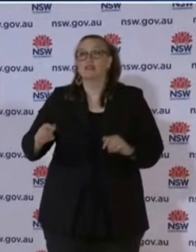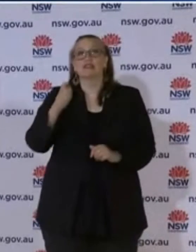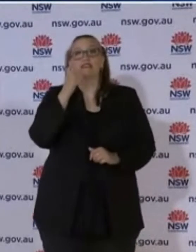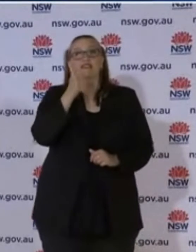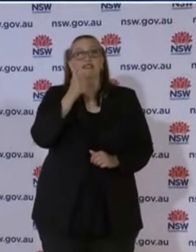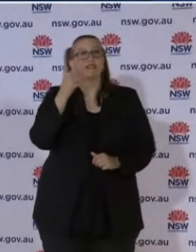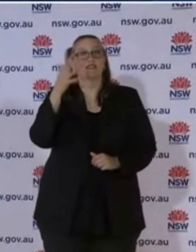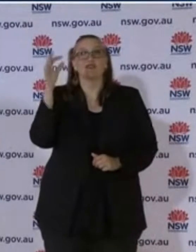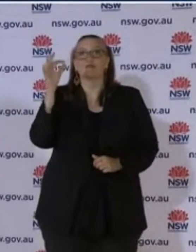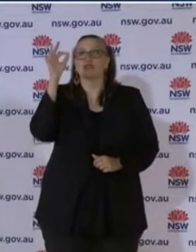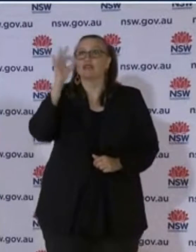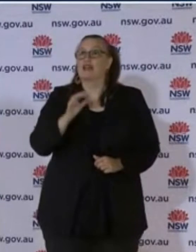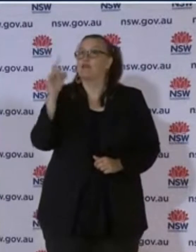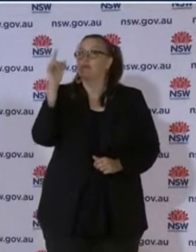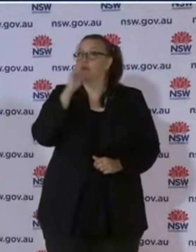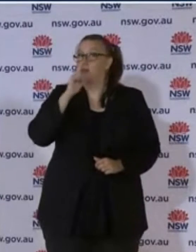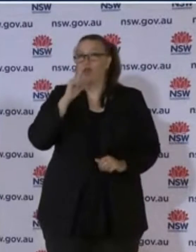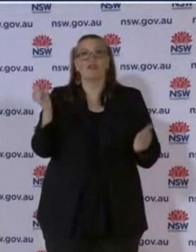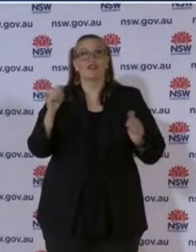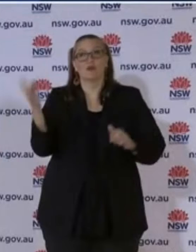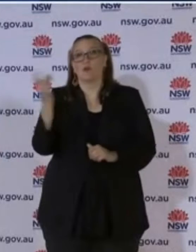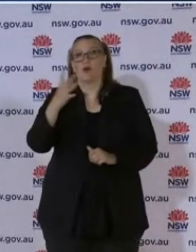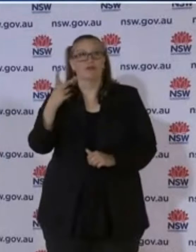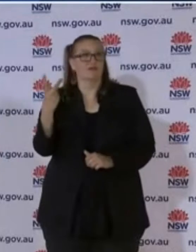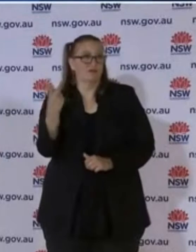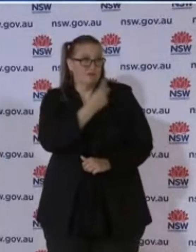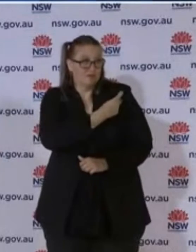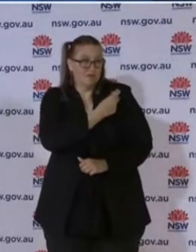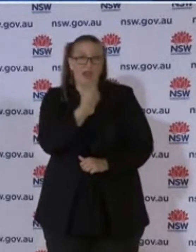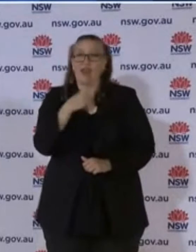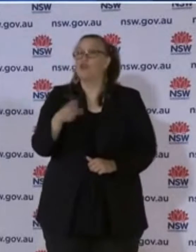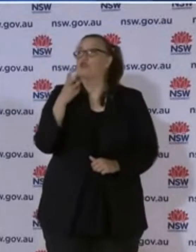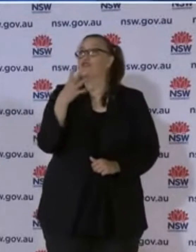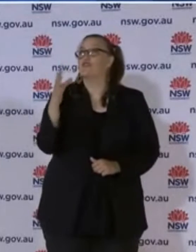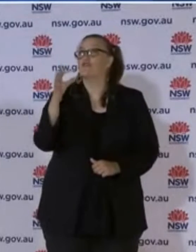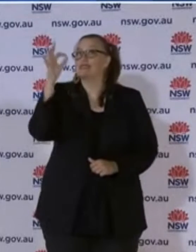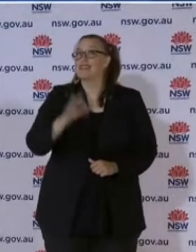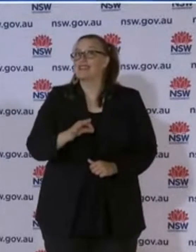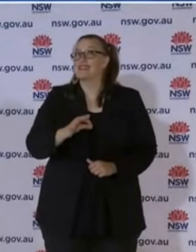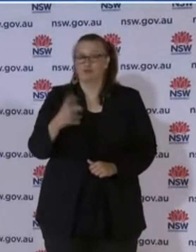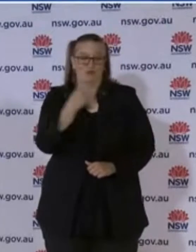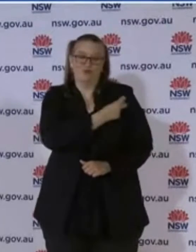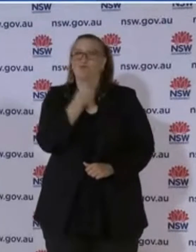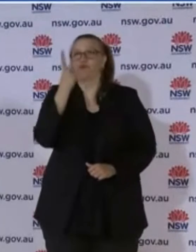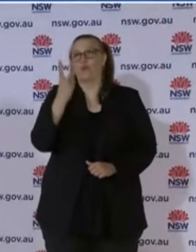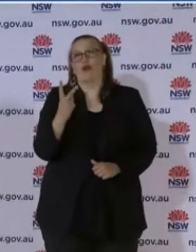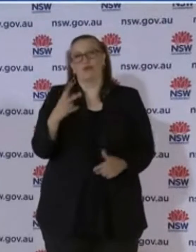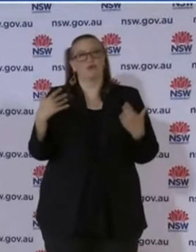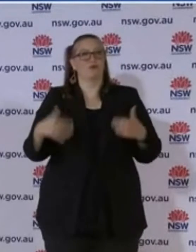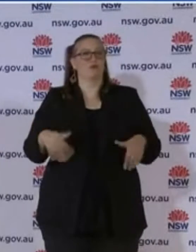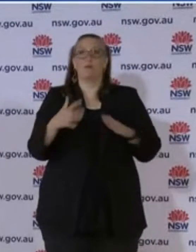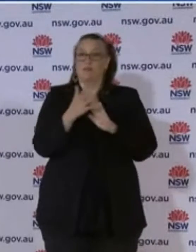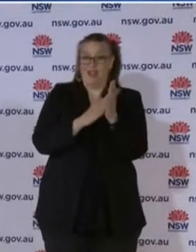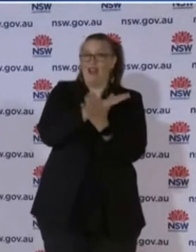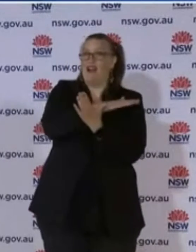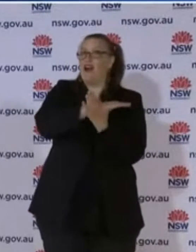dose and 35% of our population is fully vaccinated. So we're halfway to that magic 70% number across the state in order